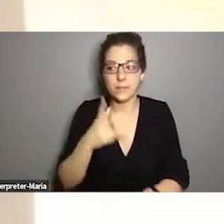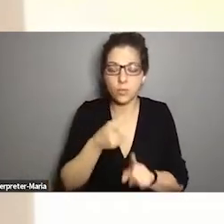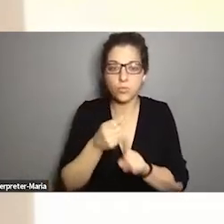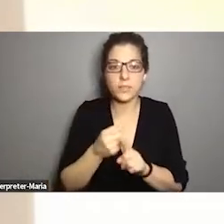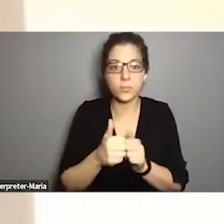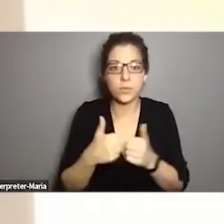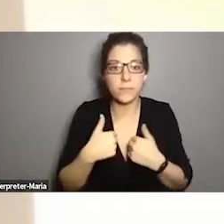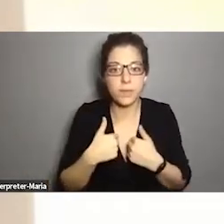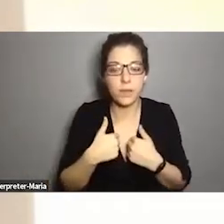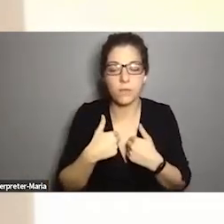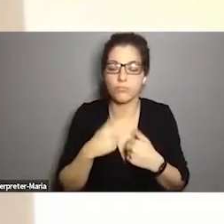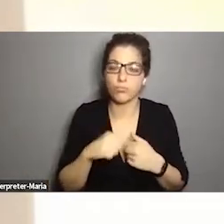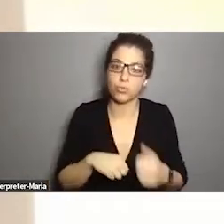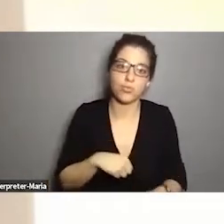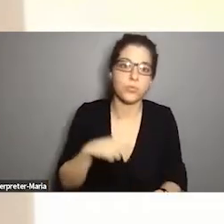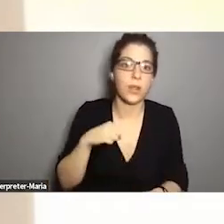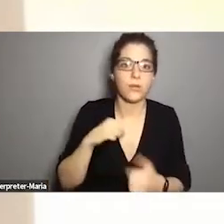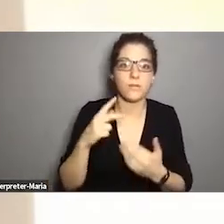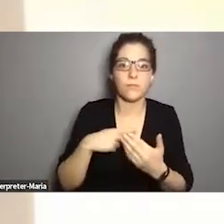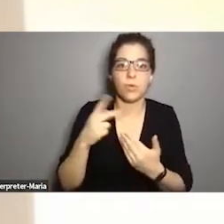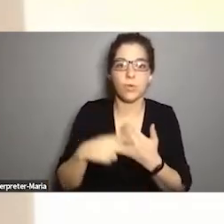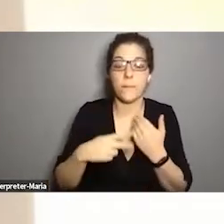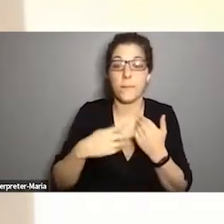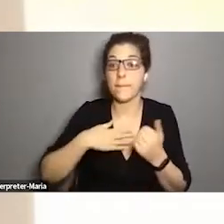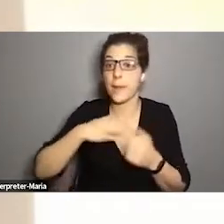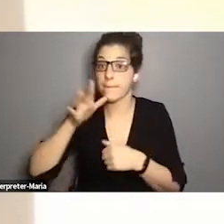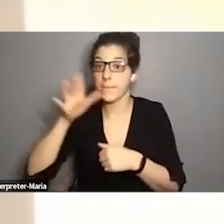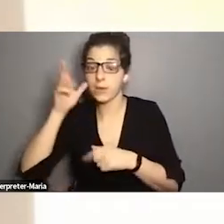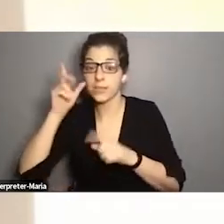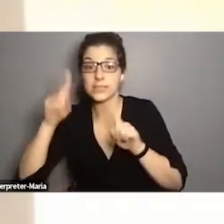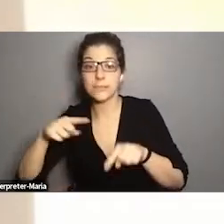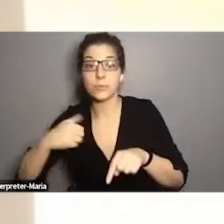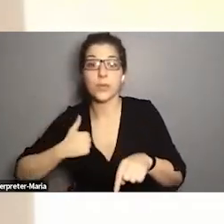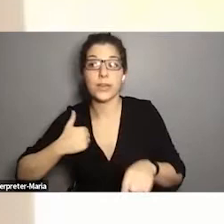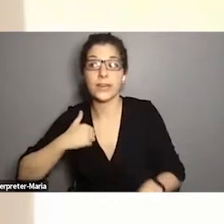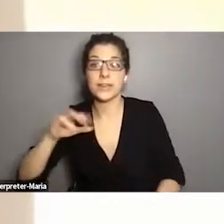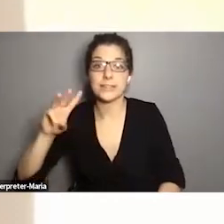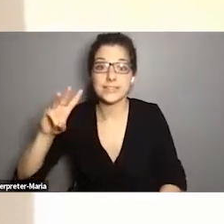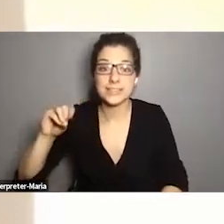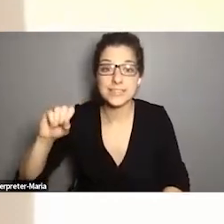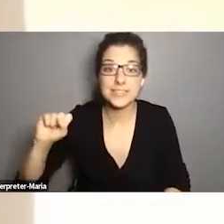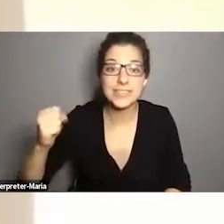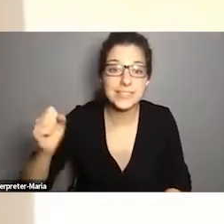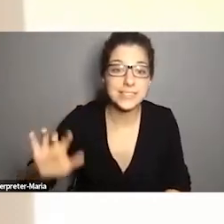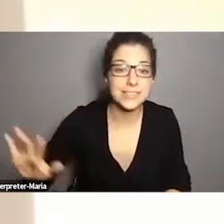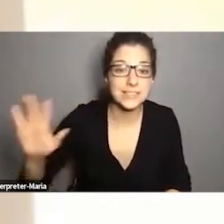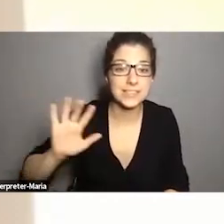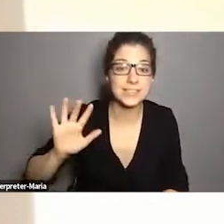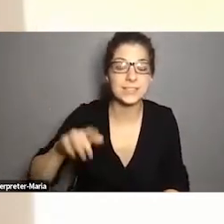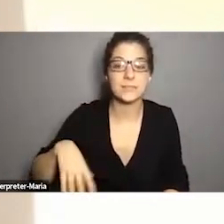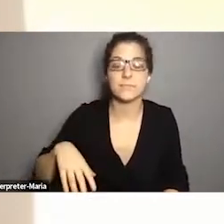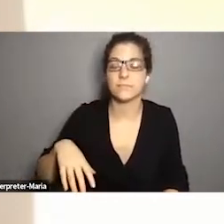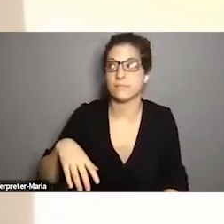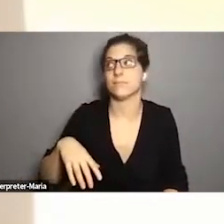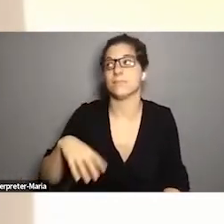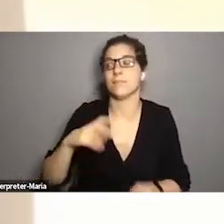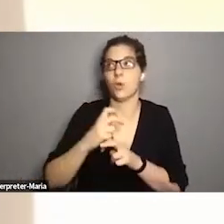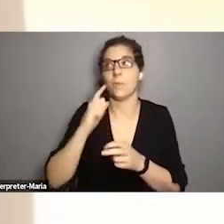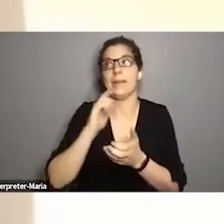me. I'm enormously proud of this program. My parents came to Canada in the 60s, and hard to believe, I know,